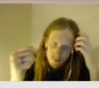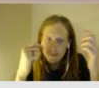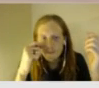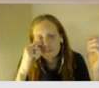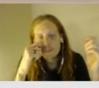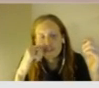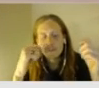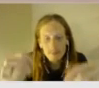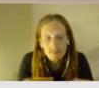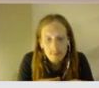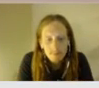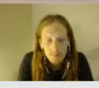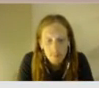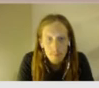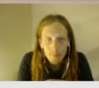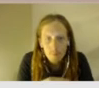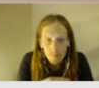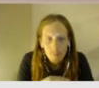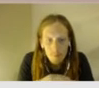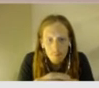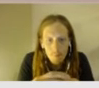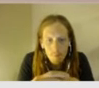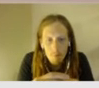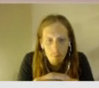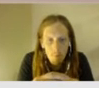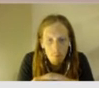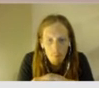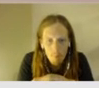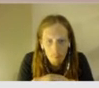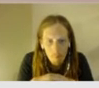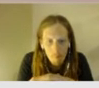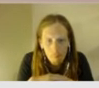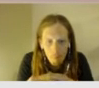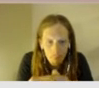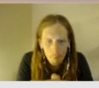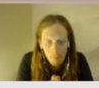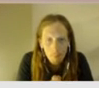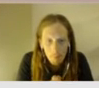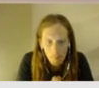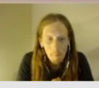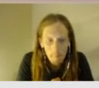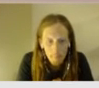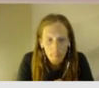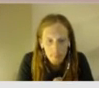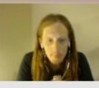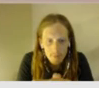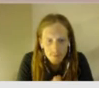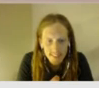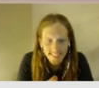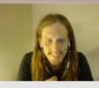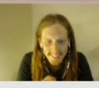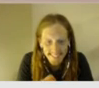are there. I grew up in a single parent household too, so I can relate to that story. So yeah, I love